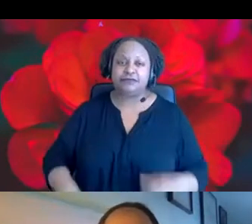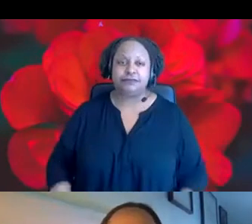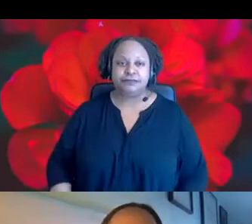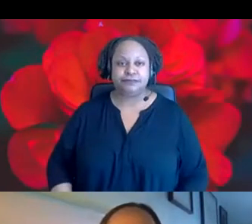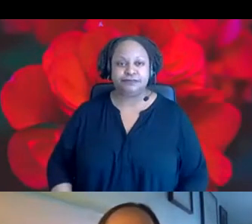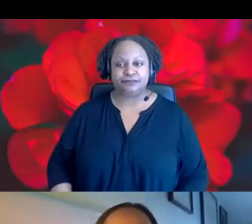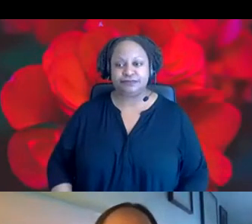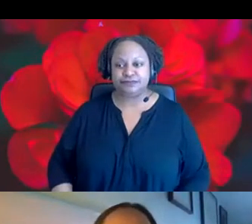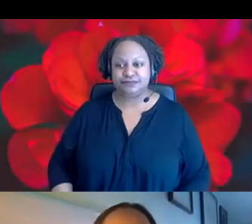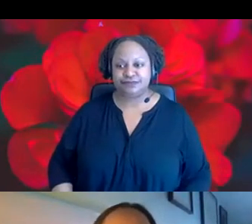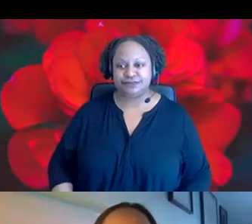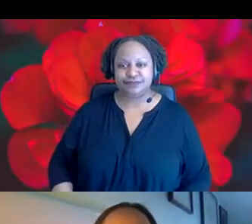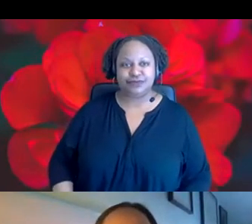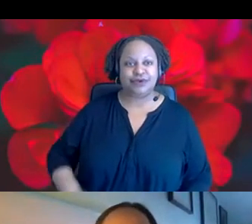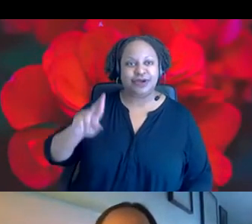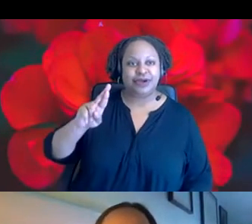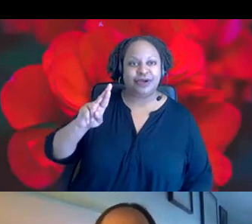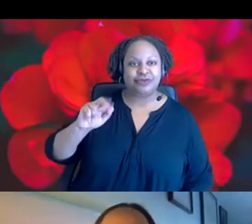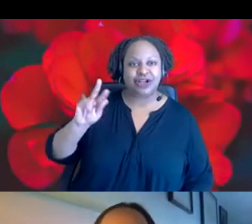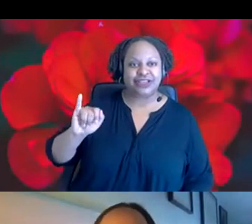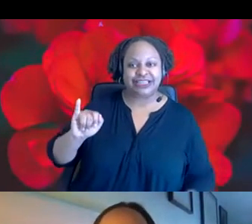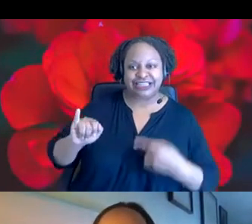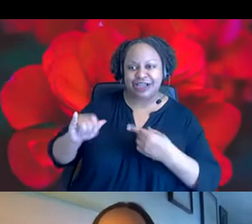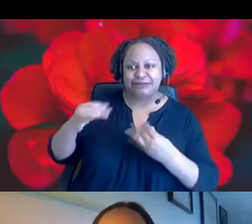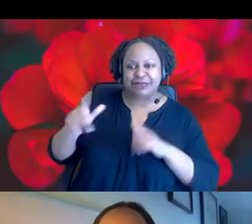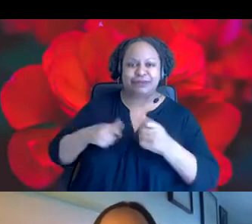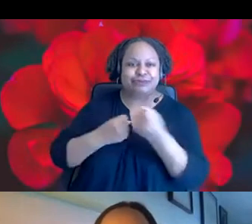Just to share, you're getting shout outs and lots of love for your cat.